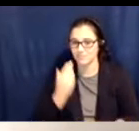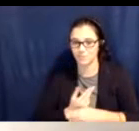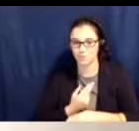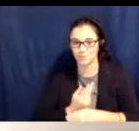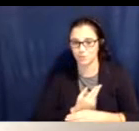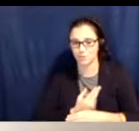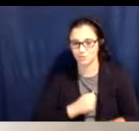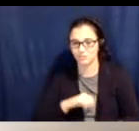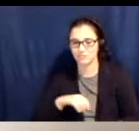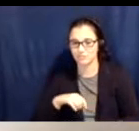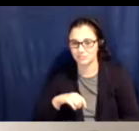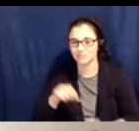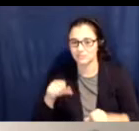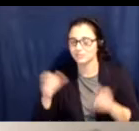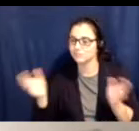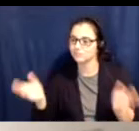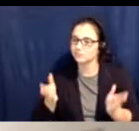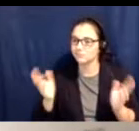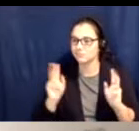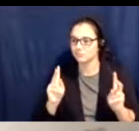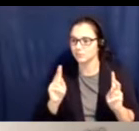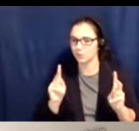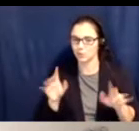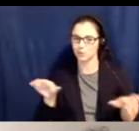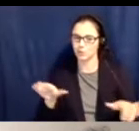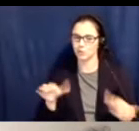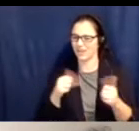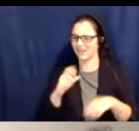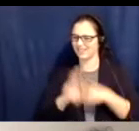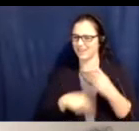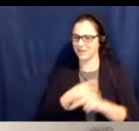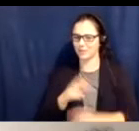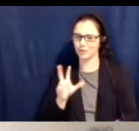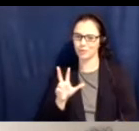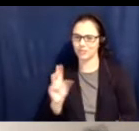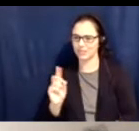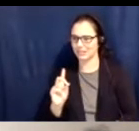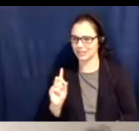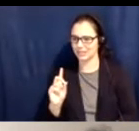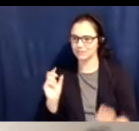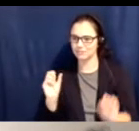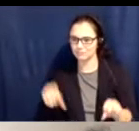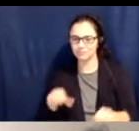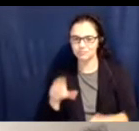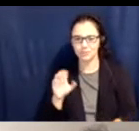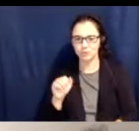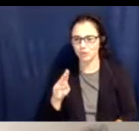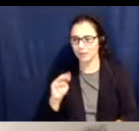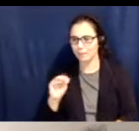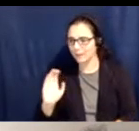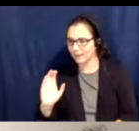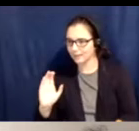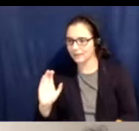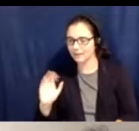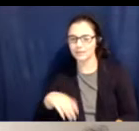can encourage people to do any type of 3D. Ceramics, any tools that you have in your